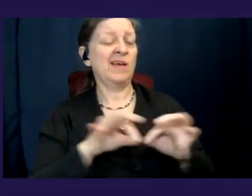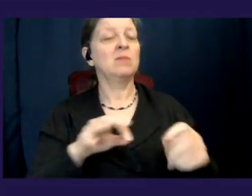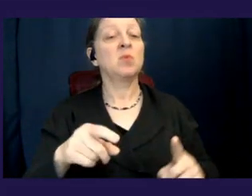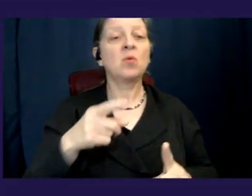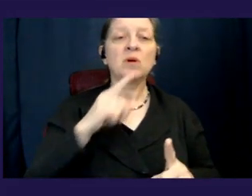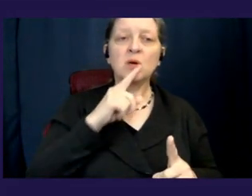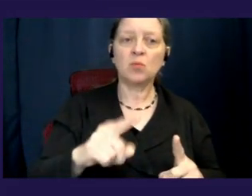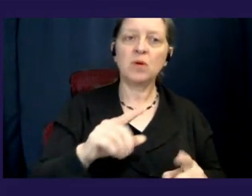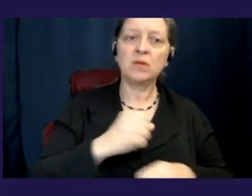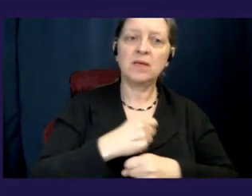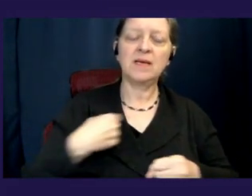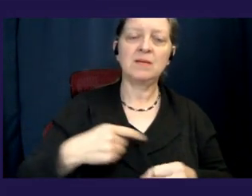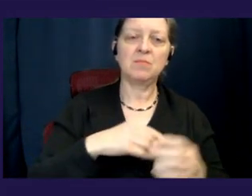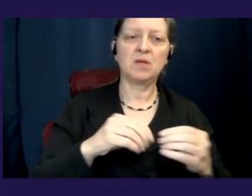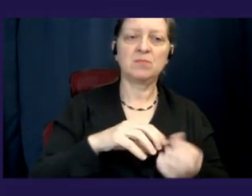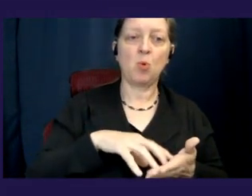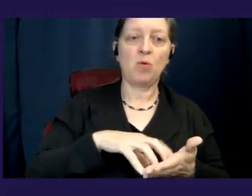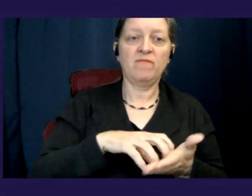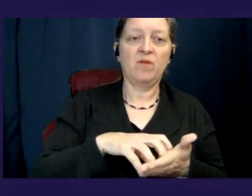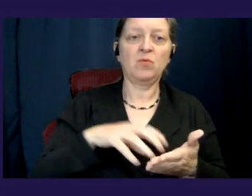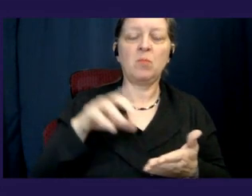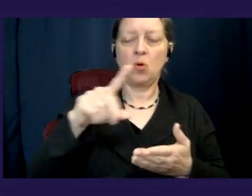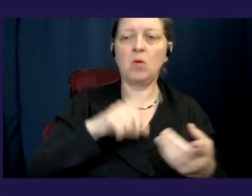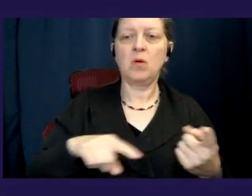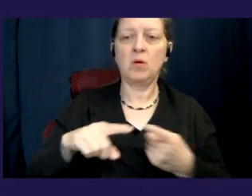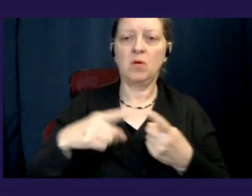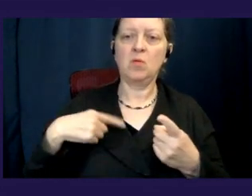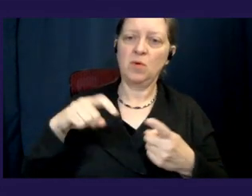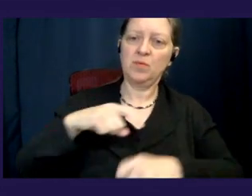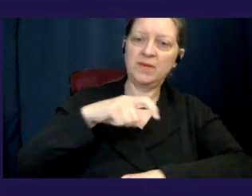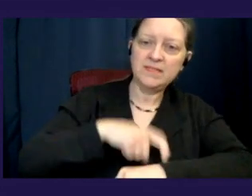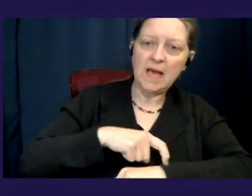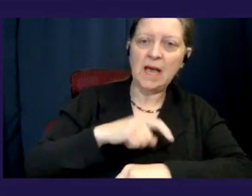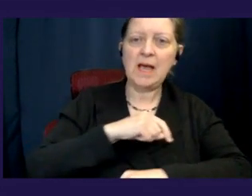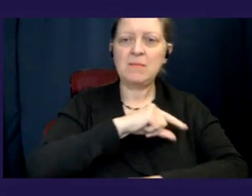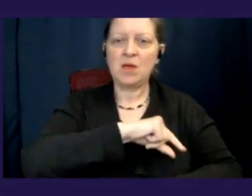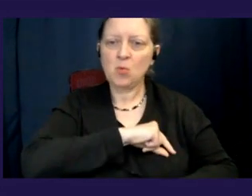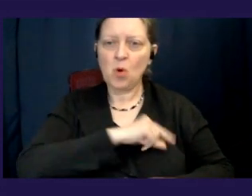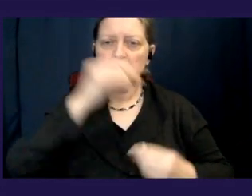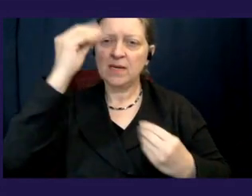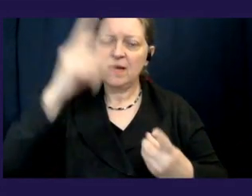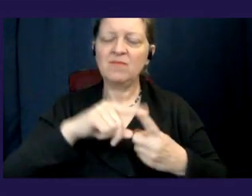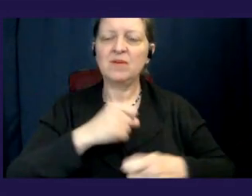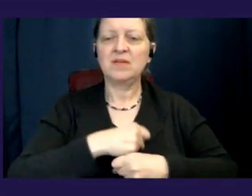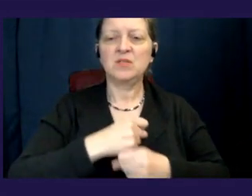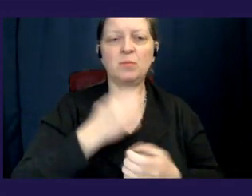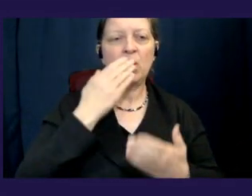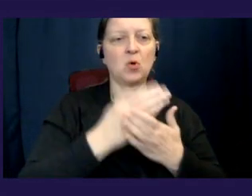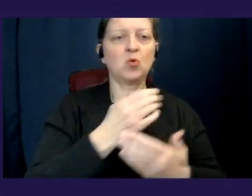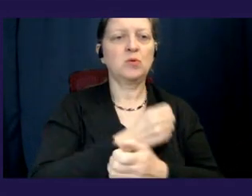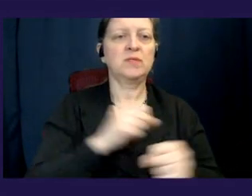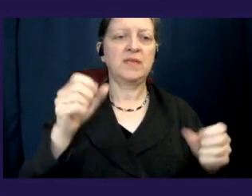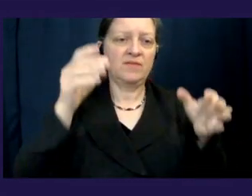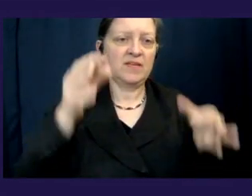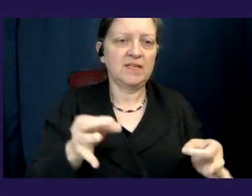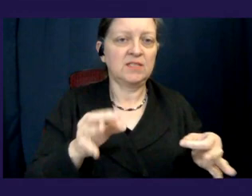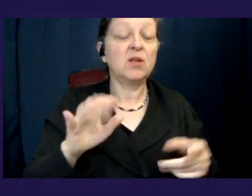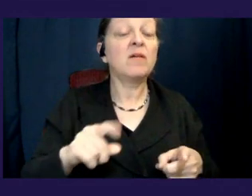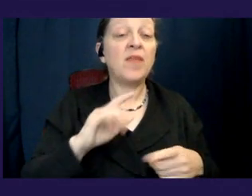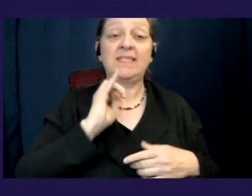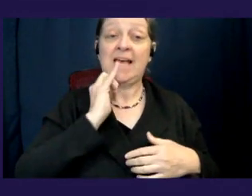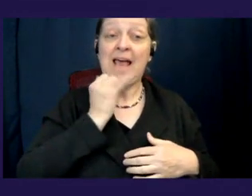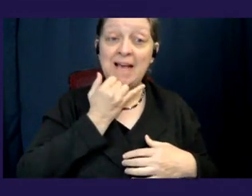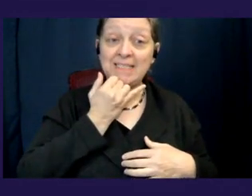and safety critical decisions. And this is both accidental misinformation that's out there and